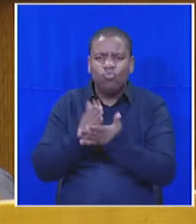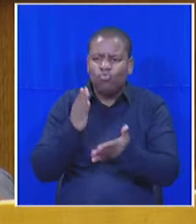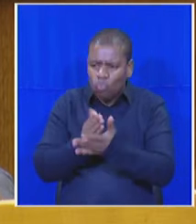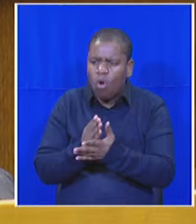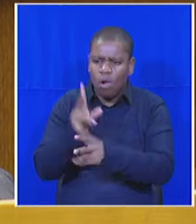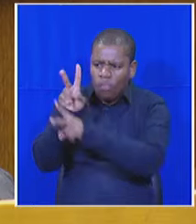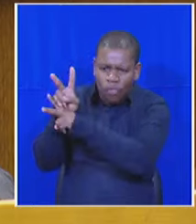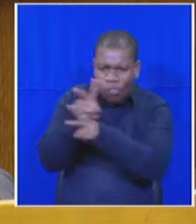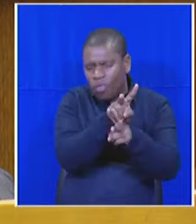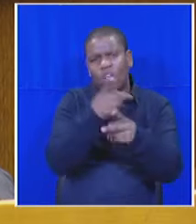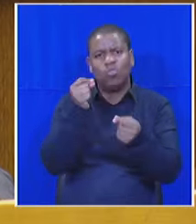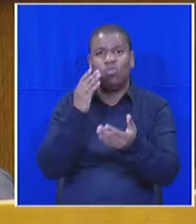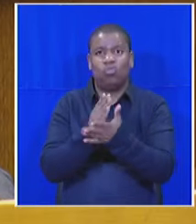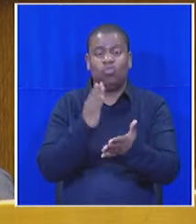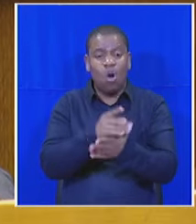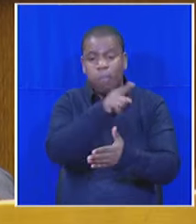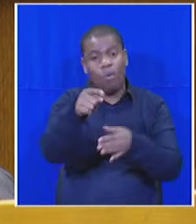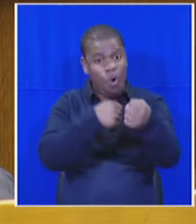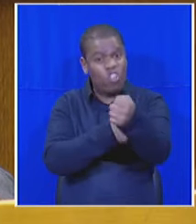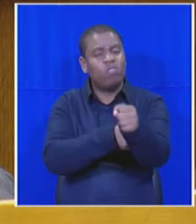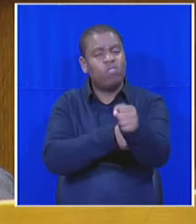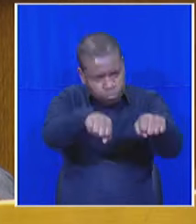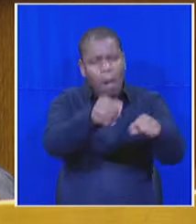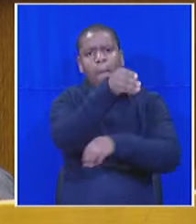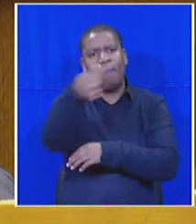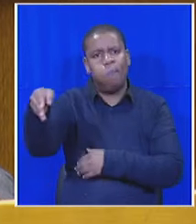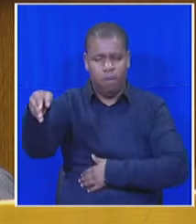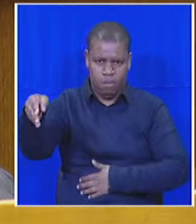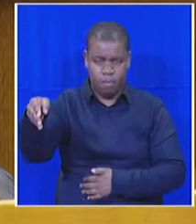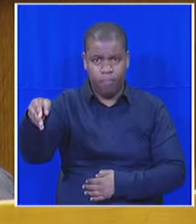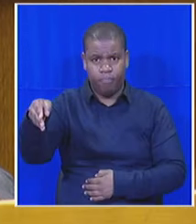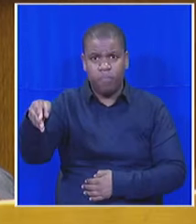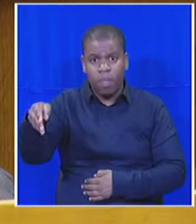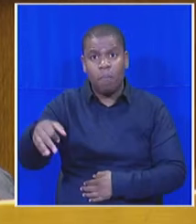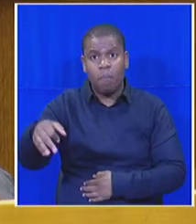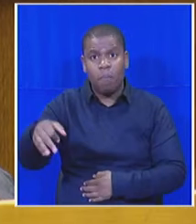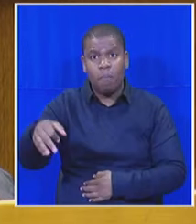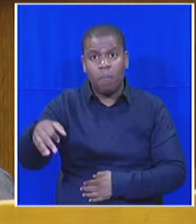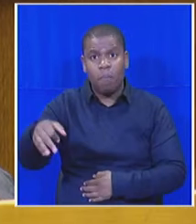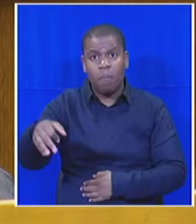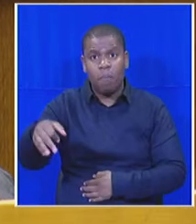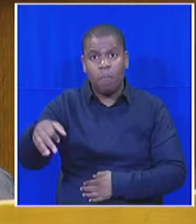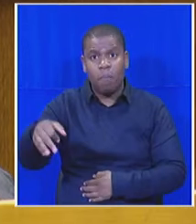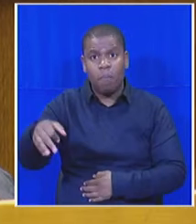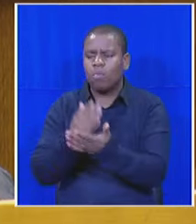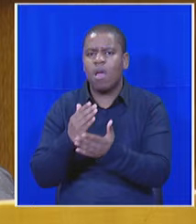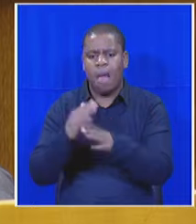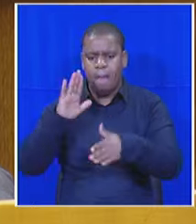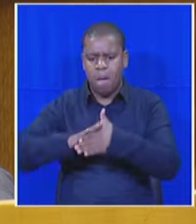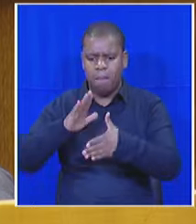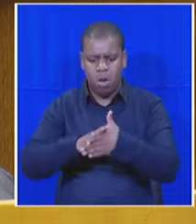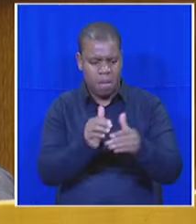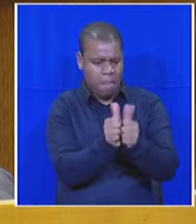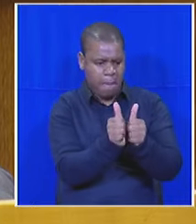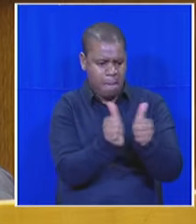constituency offices, that those offices do exist, that it serves the purpose of between a member of Parliament and